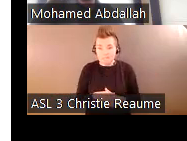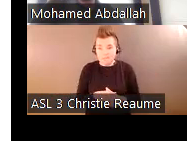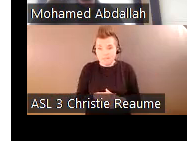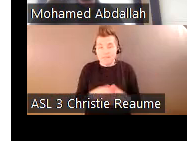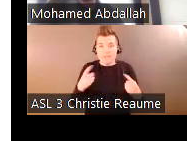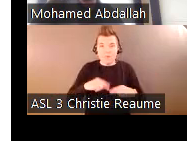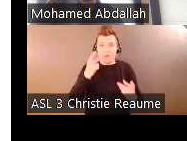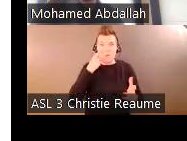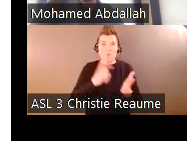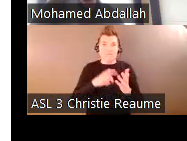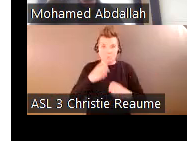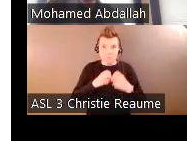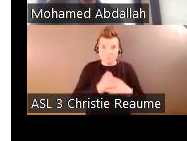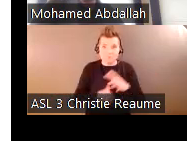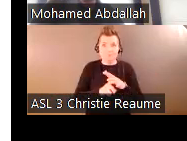move forward.